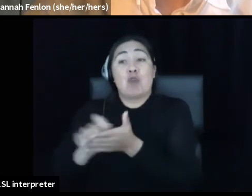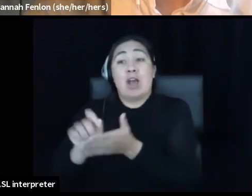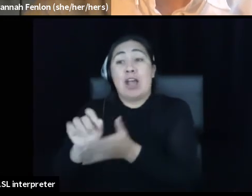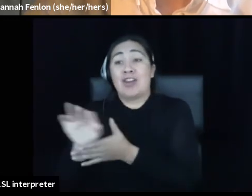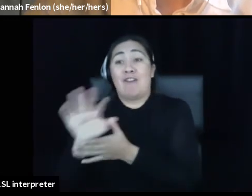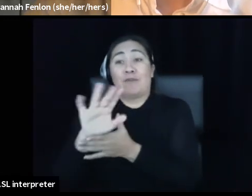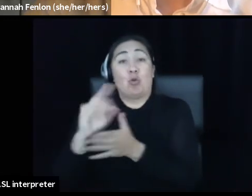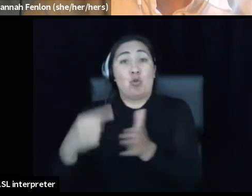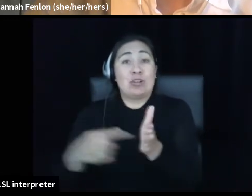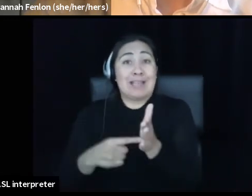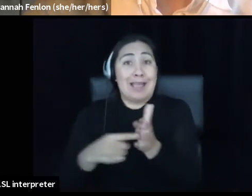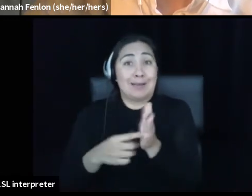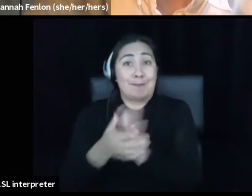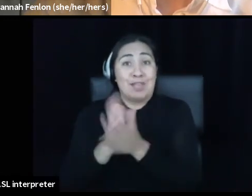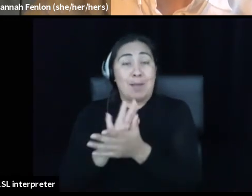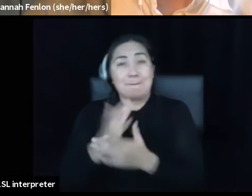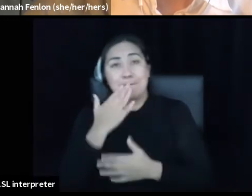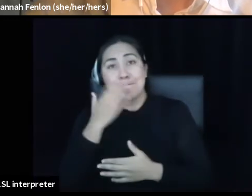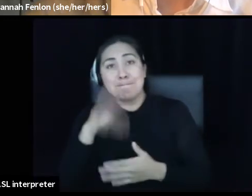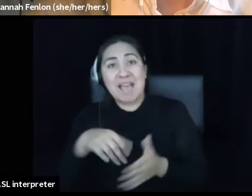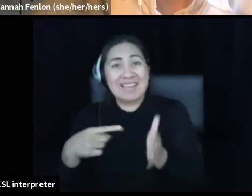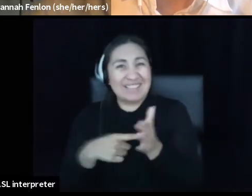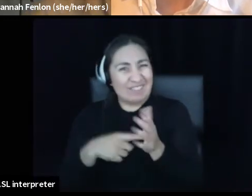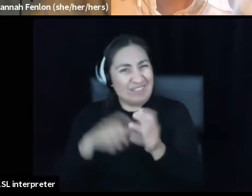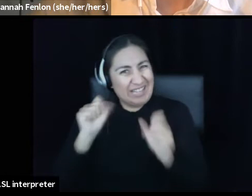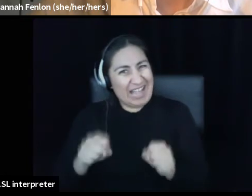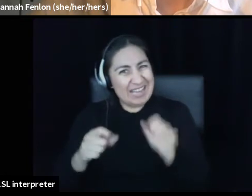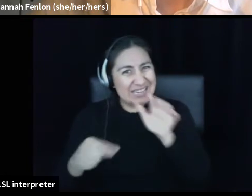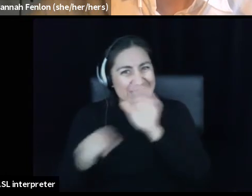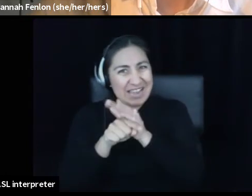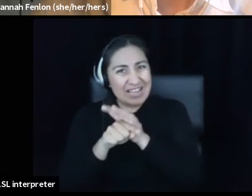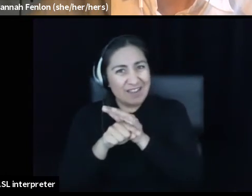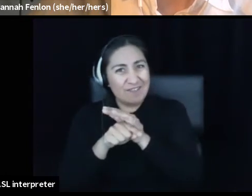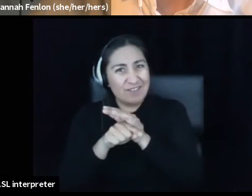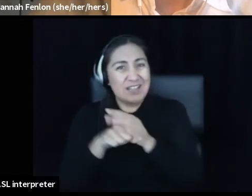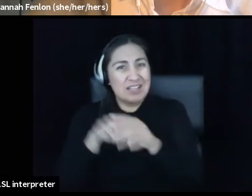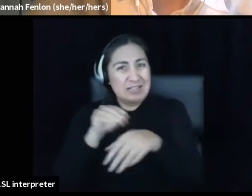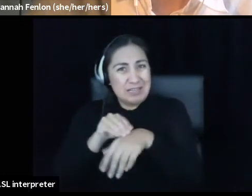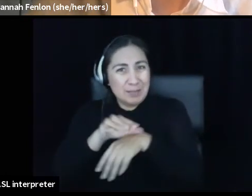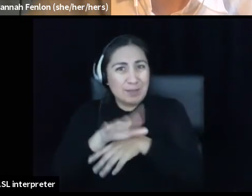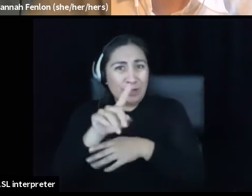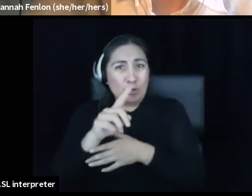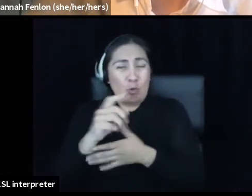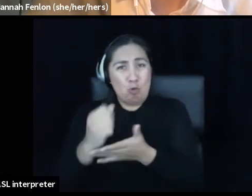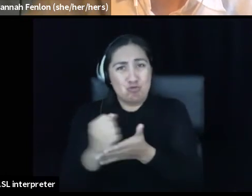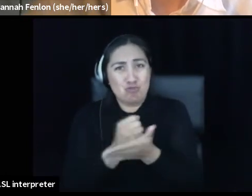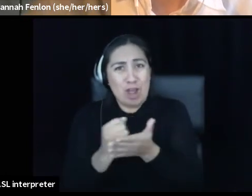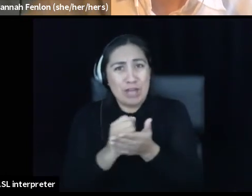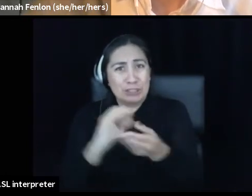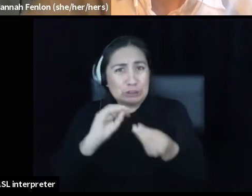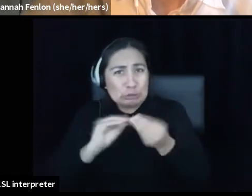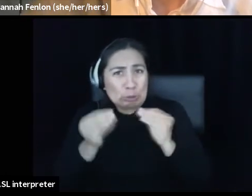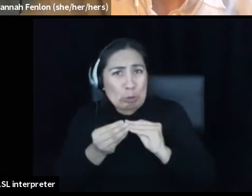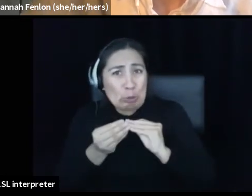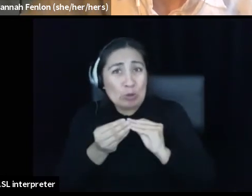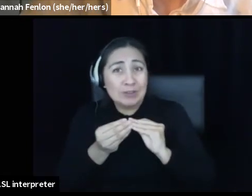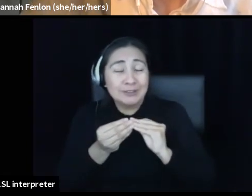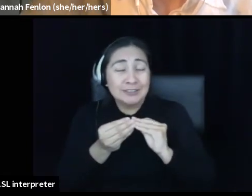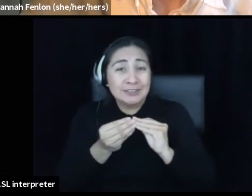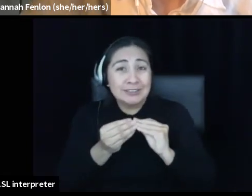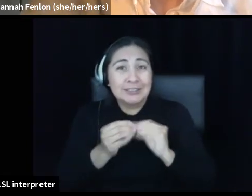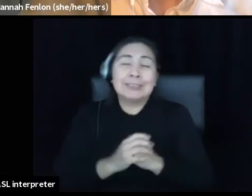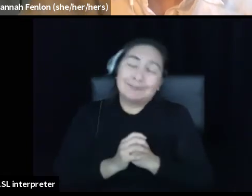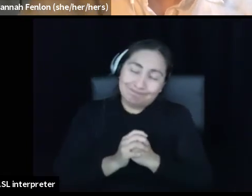debt, can this negatively impact your credit score drastically sometimes? Yes.